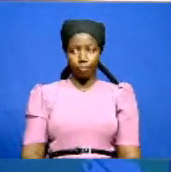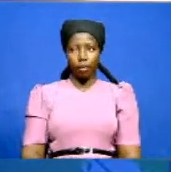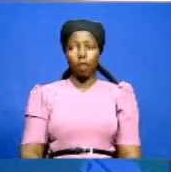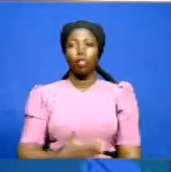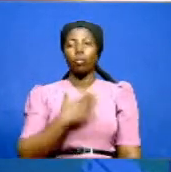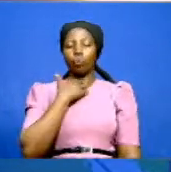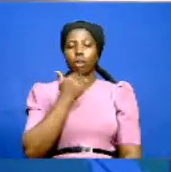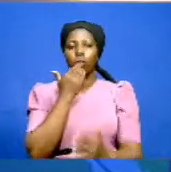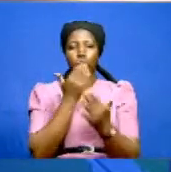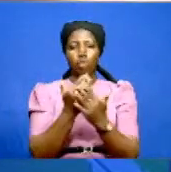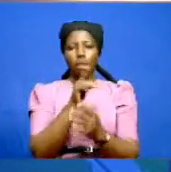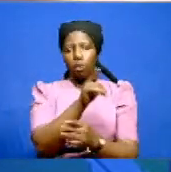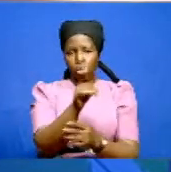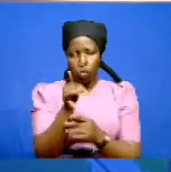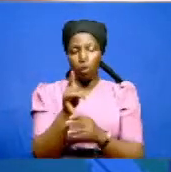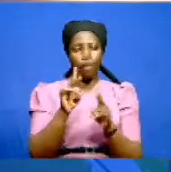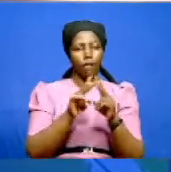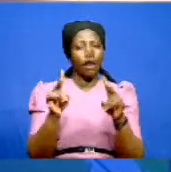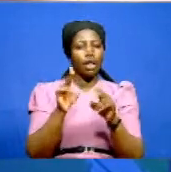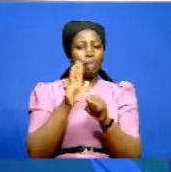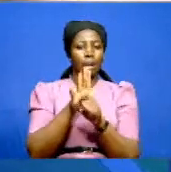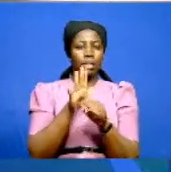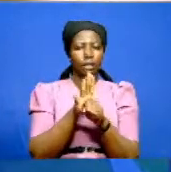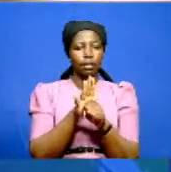to thank you very much.